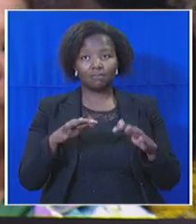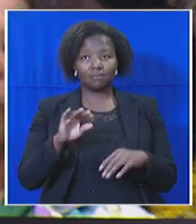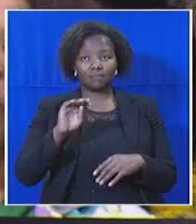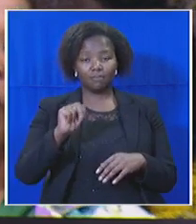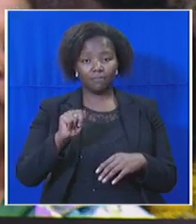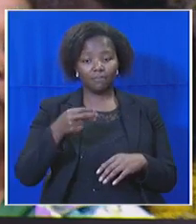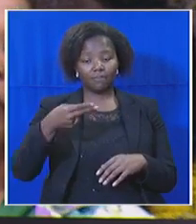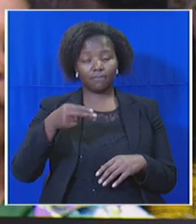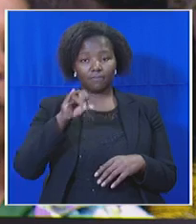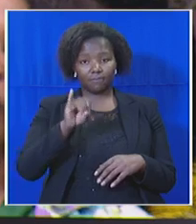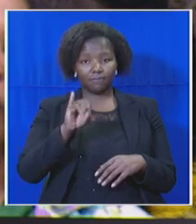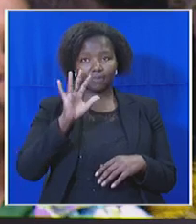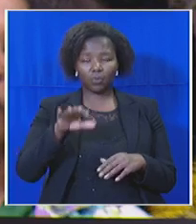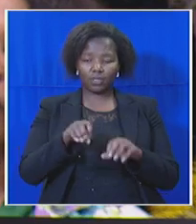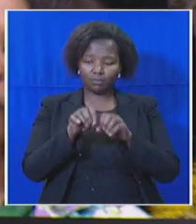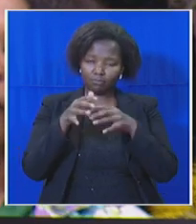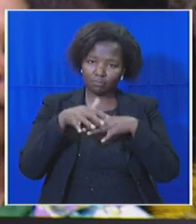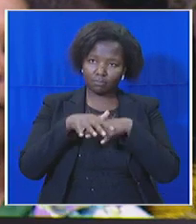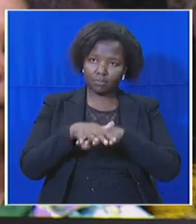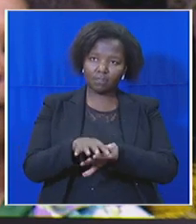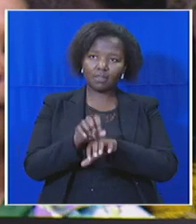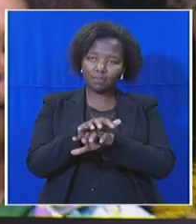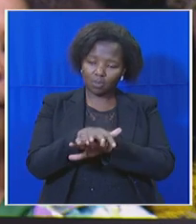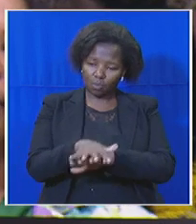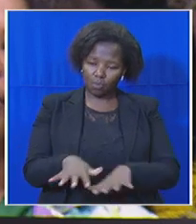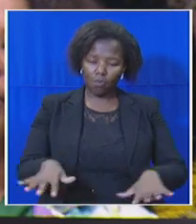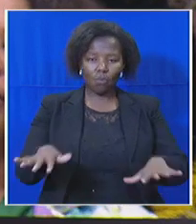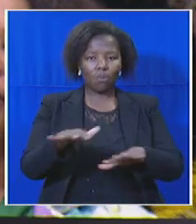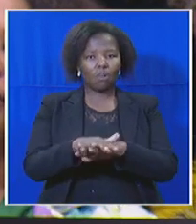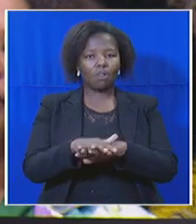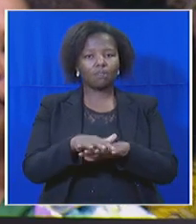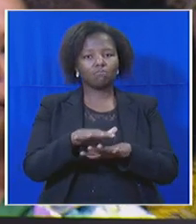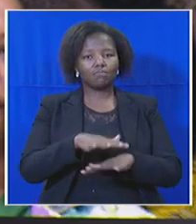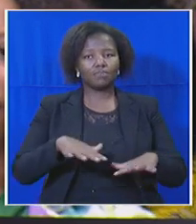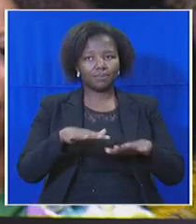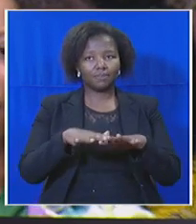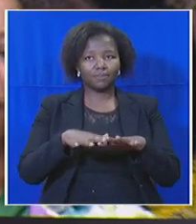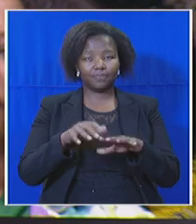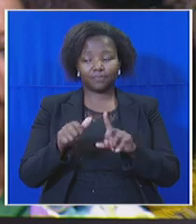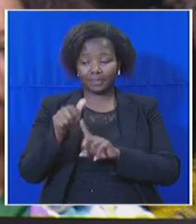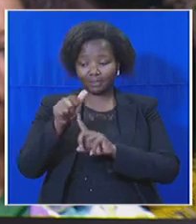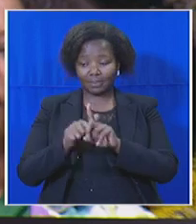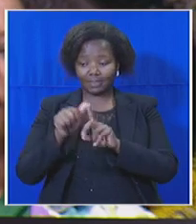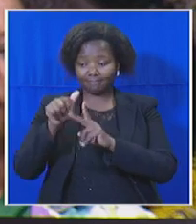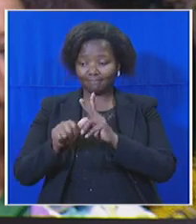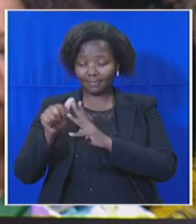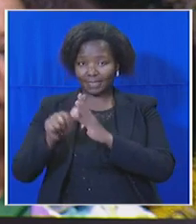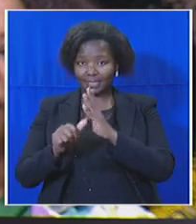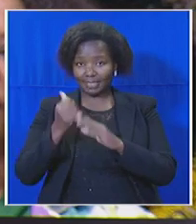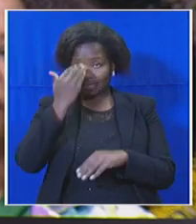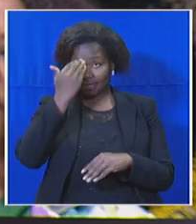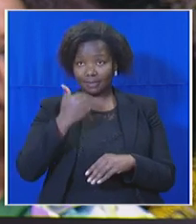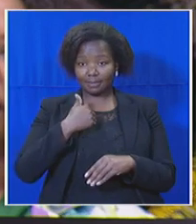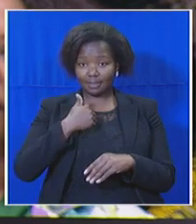projeke leyi vavabyi va tshunguriwaka hi Dr. Musa na vaongori va endzela